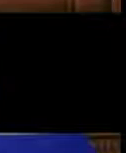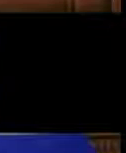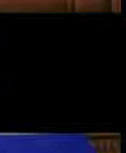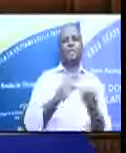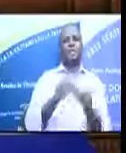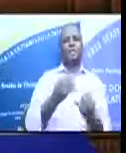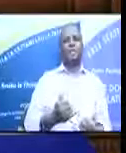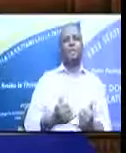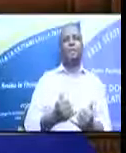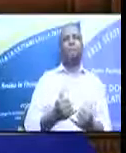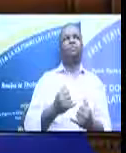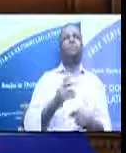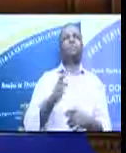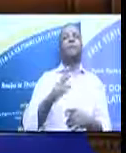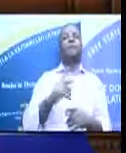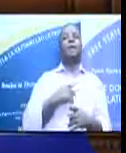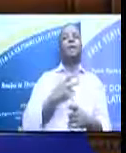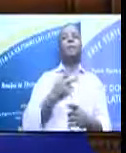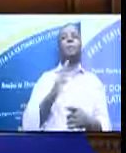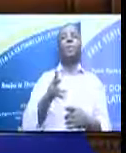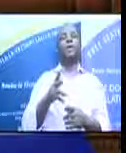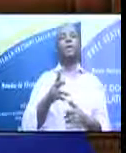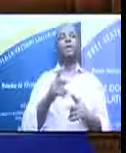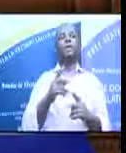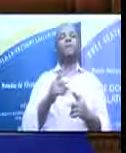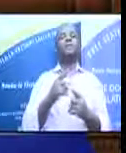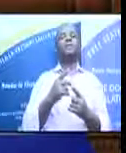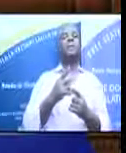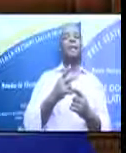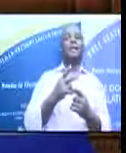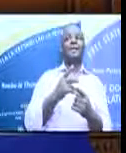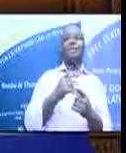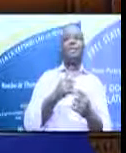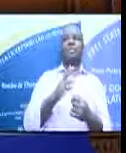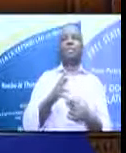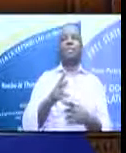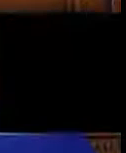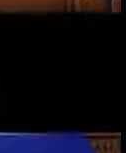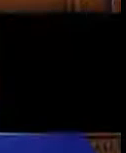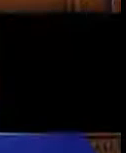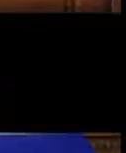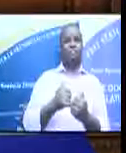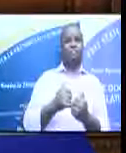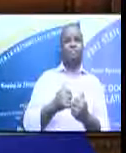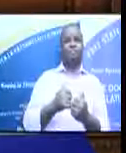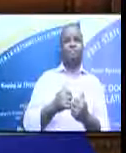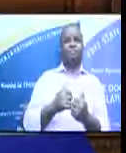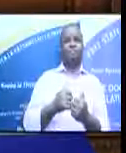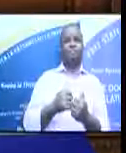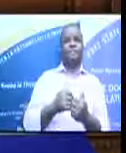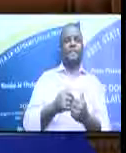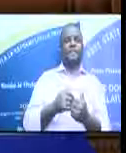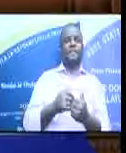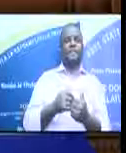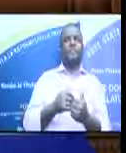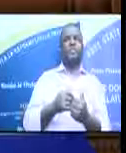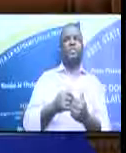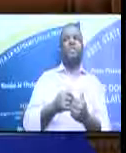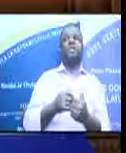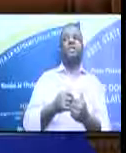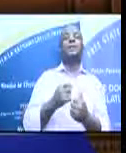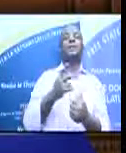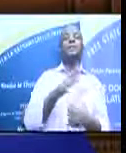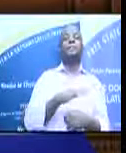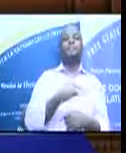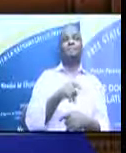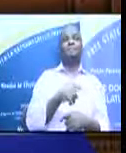renovated now. We will renovate it indeed as a health post, but however, we want to, we will be moving the